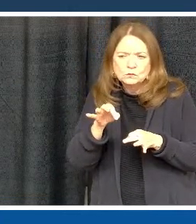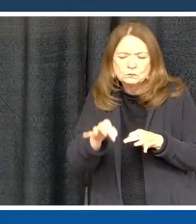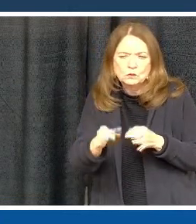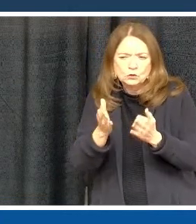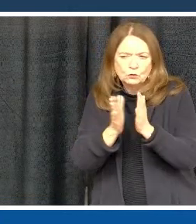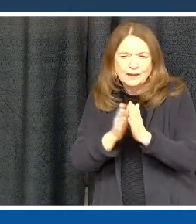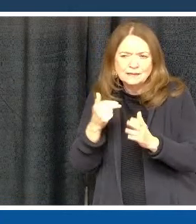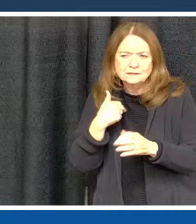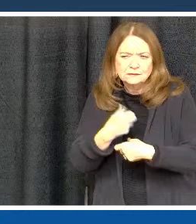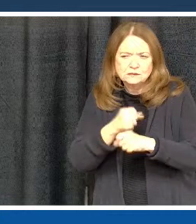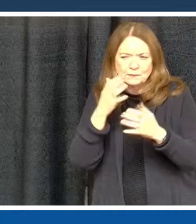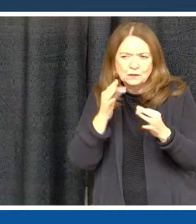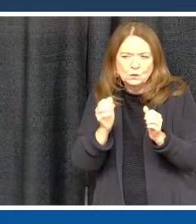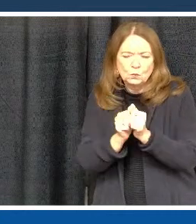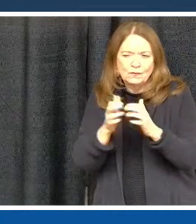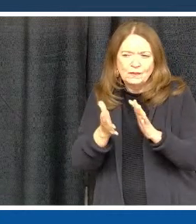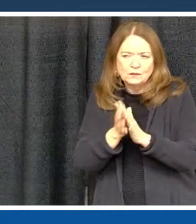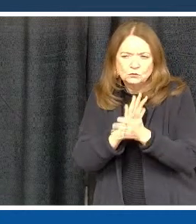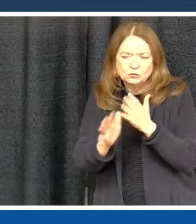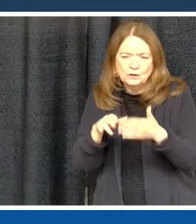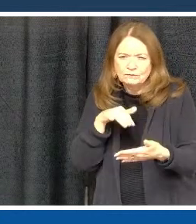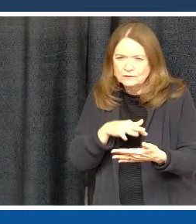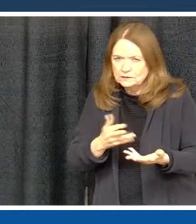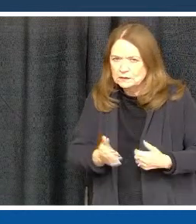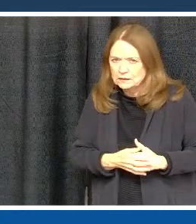make a decision without a traffic study?